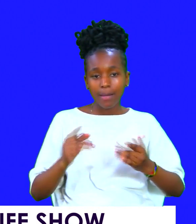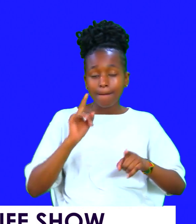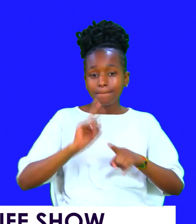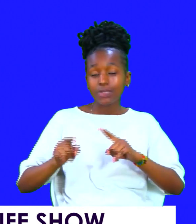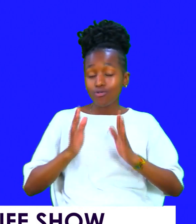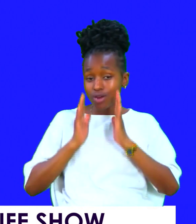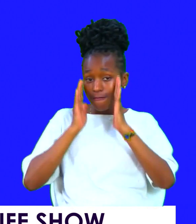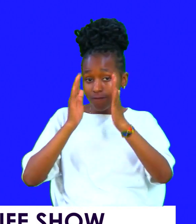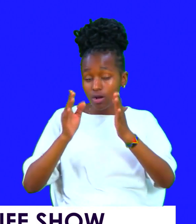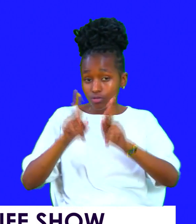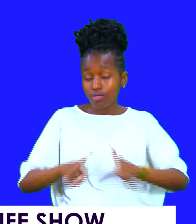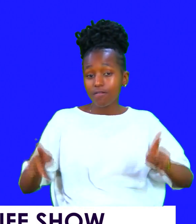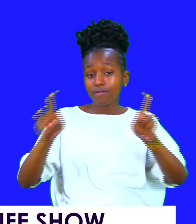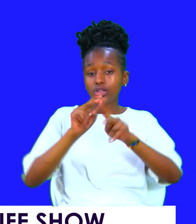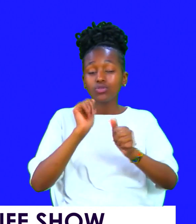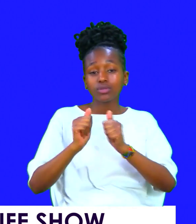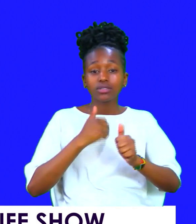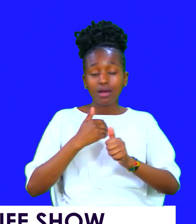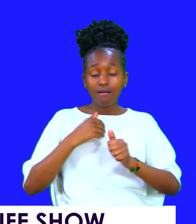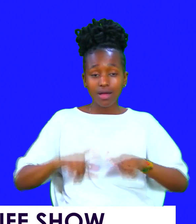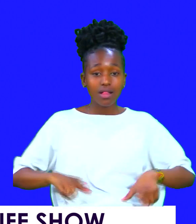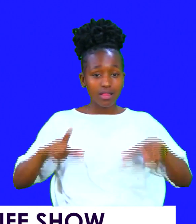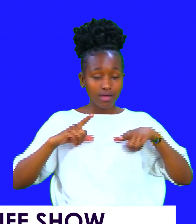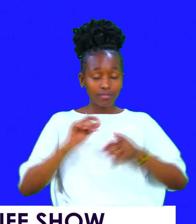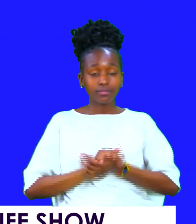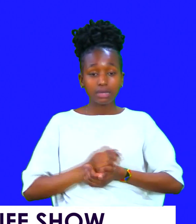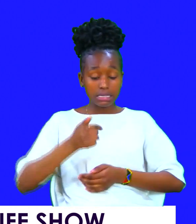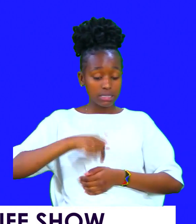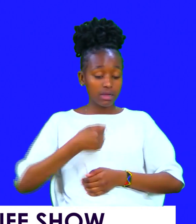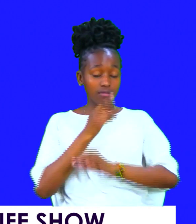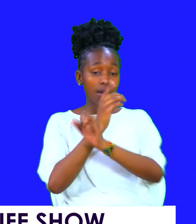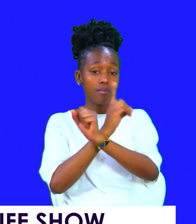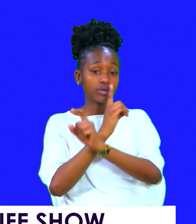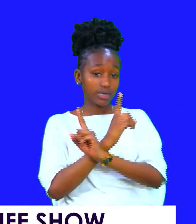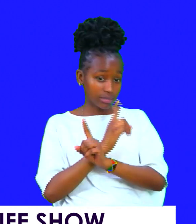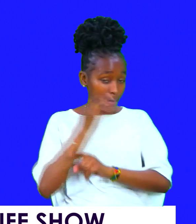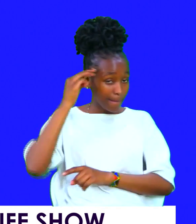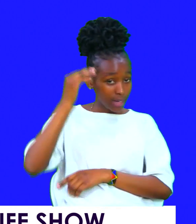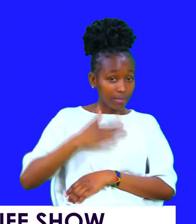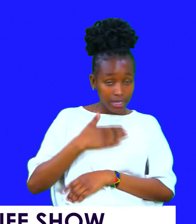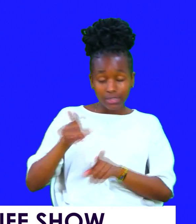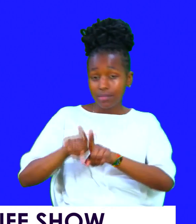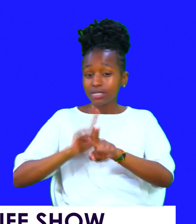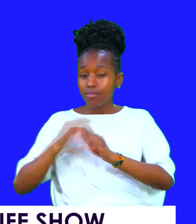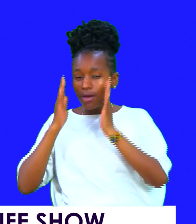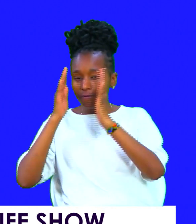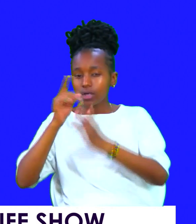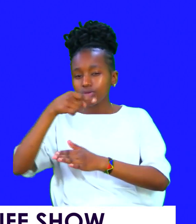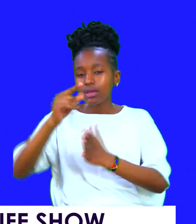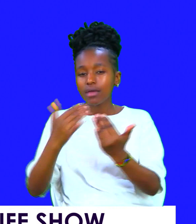the values of life. I'm protecting my mind. I'm focusing on the right things of life.